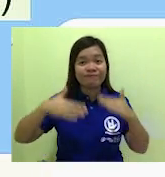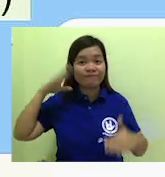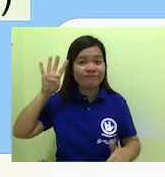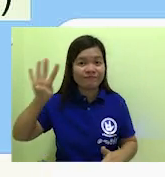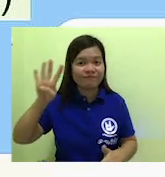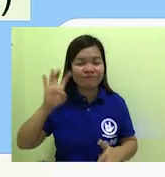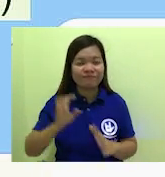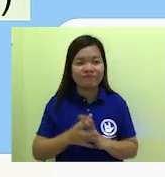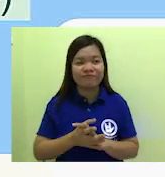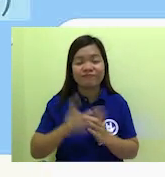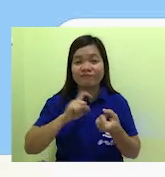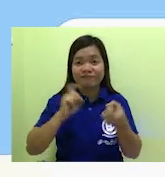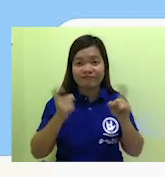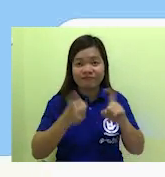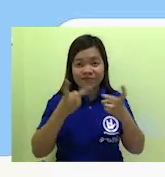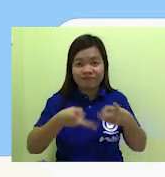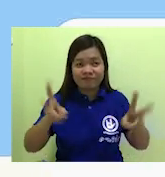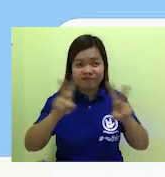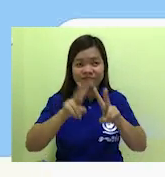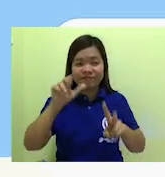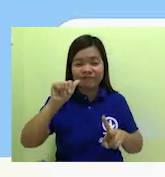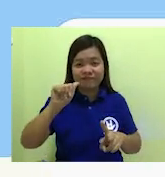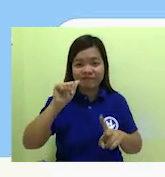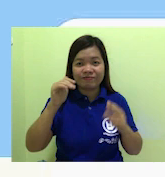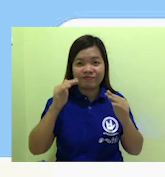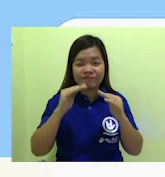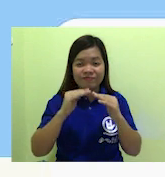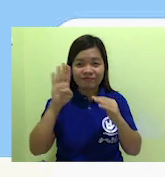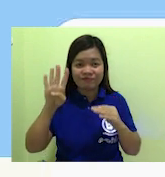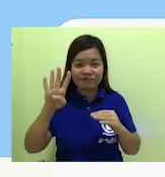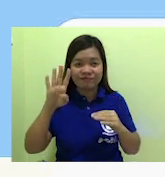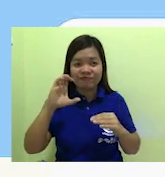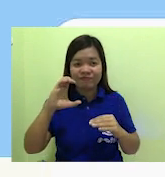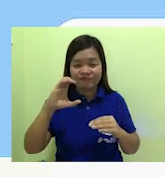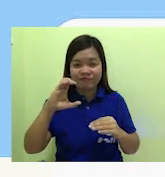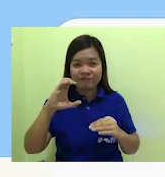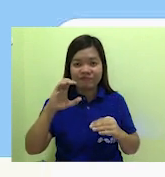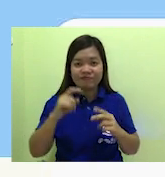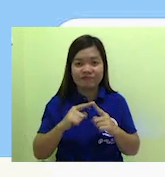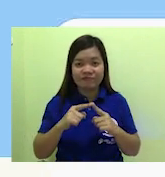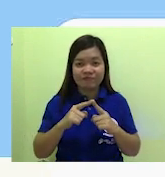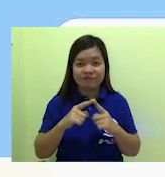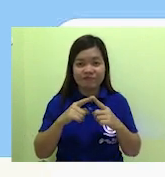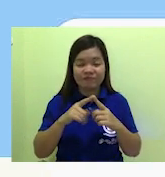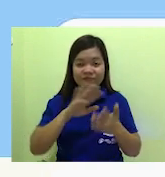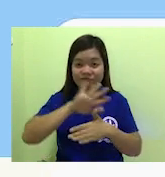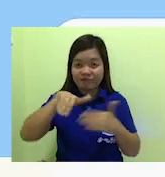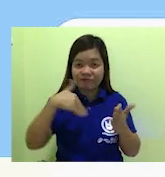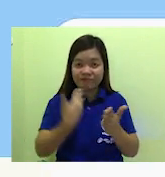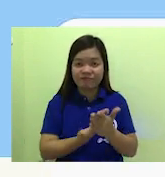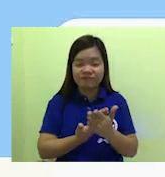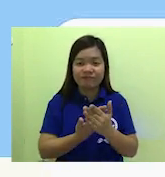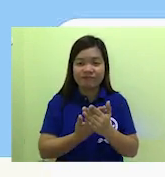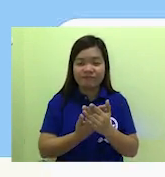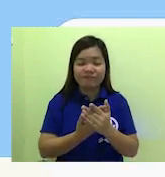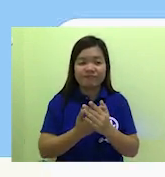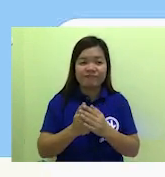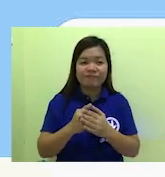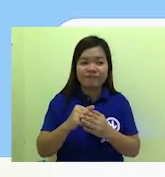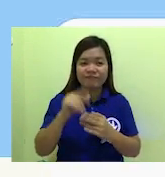Step 4. Substitute the values of A, B, and C to the general